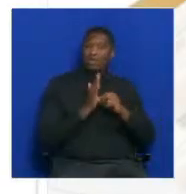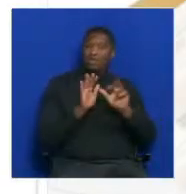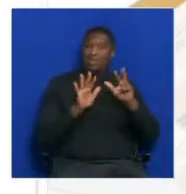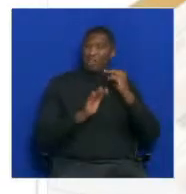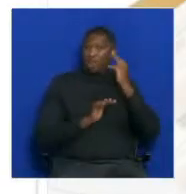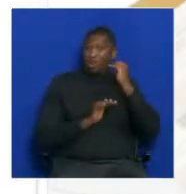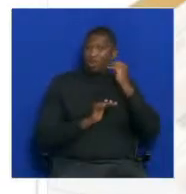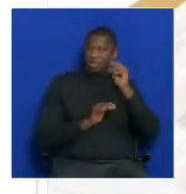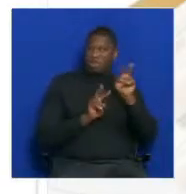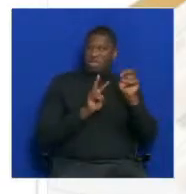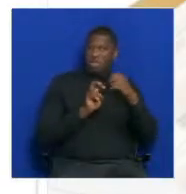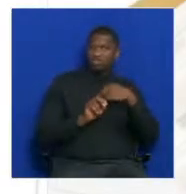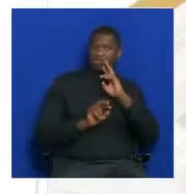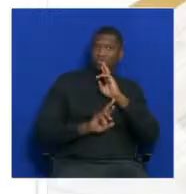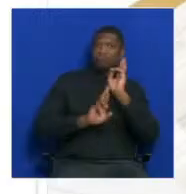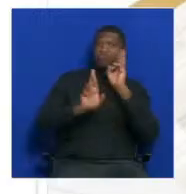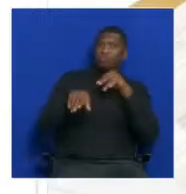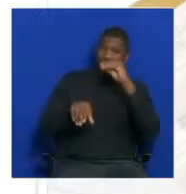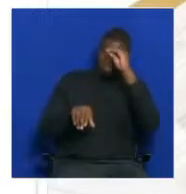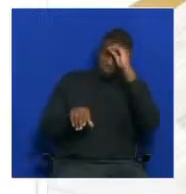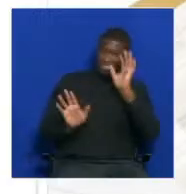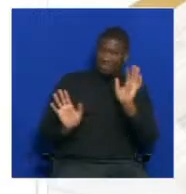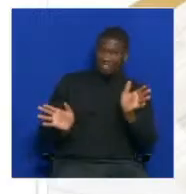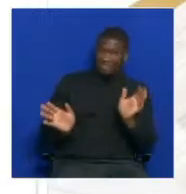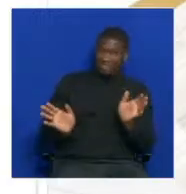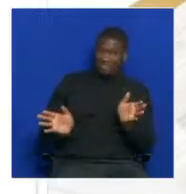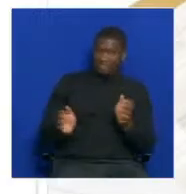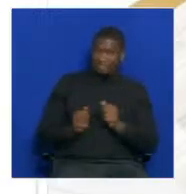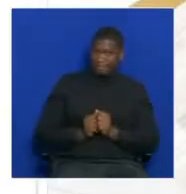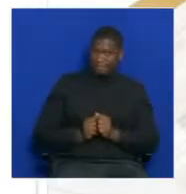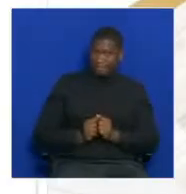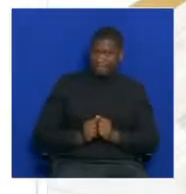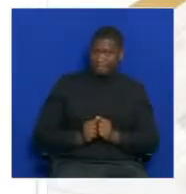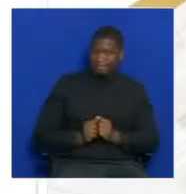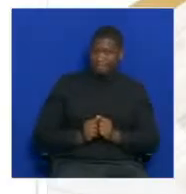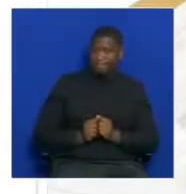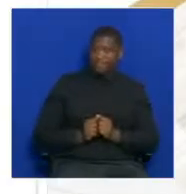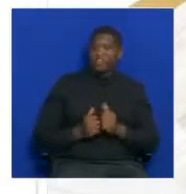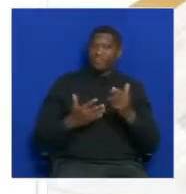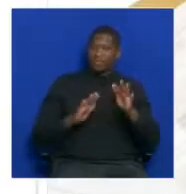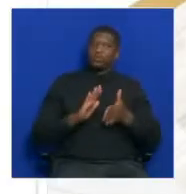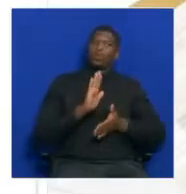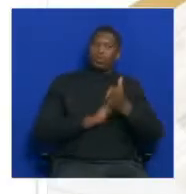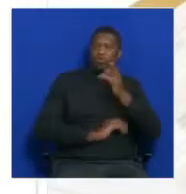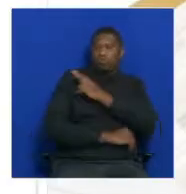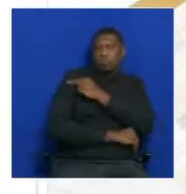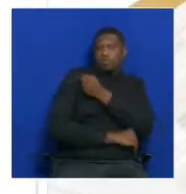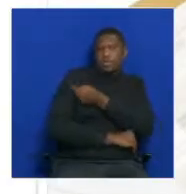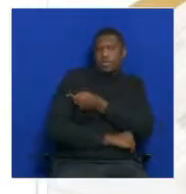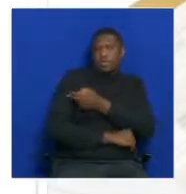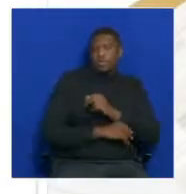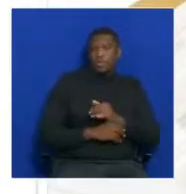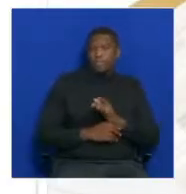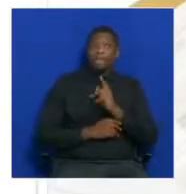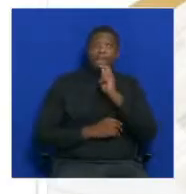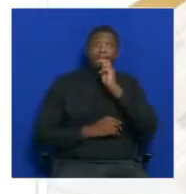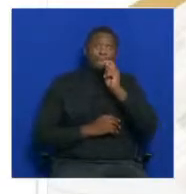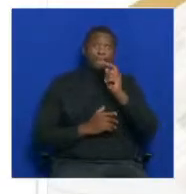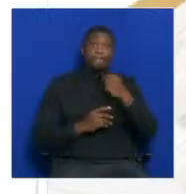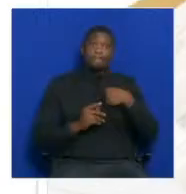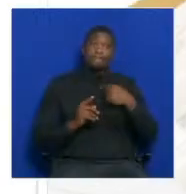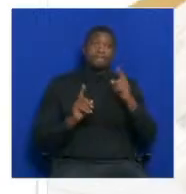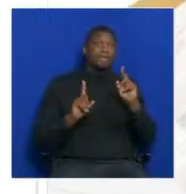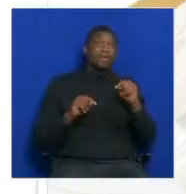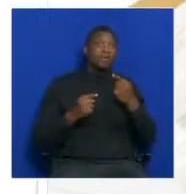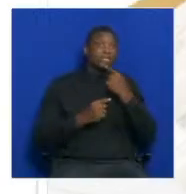matter to the police and received medical treatment. While I cannot say with certainty if this